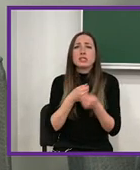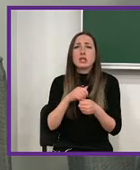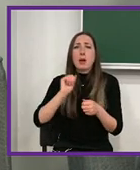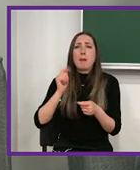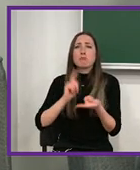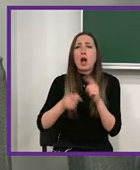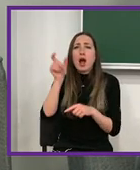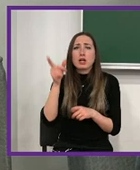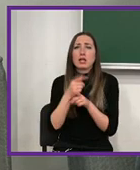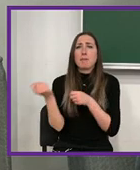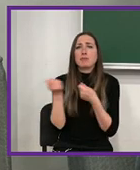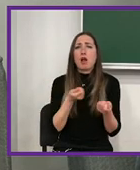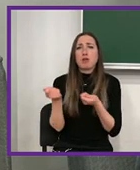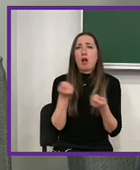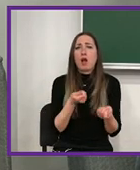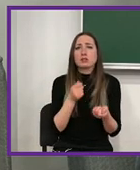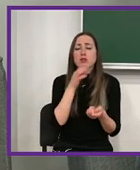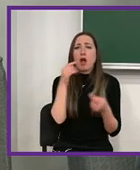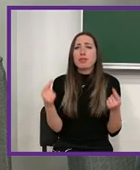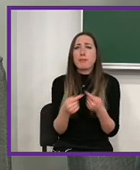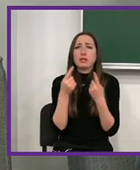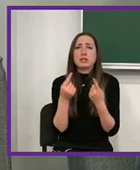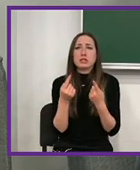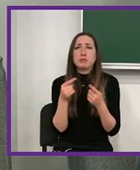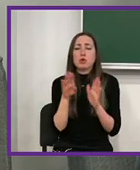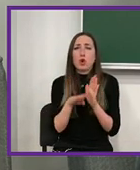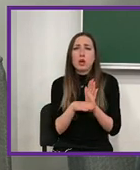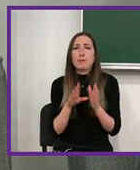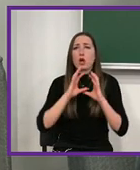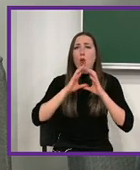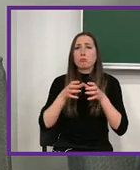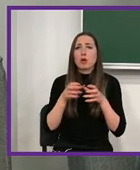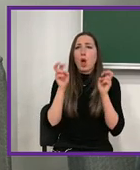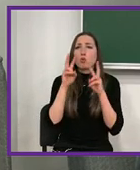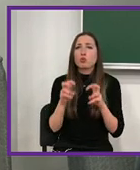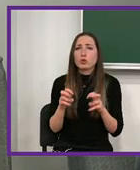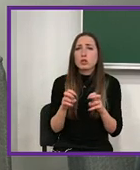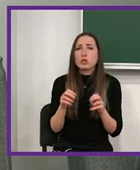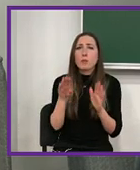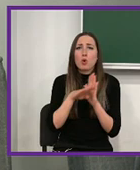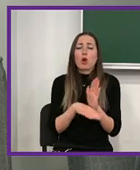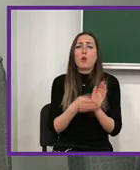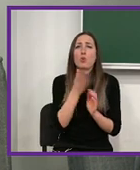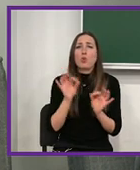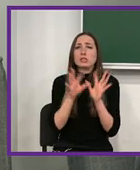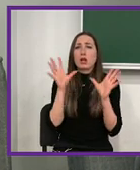and procedure. We have a global audit program that was piloted last year, focusing on human and labor